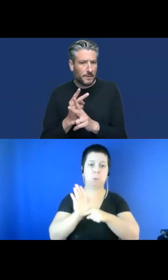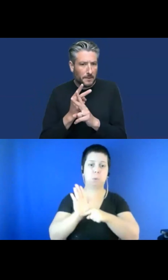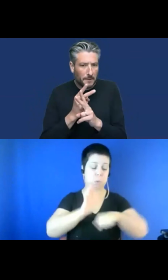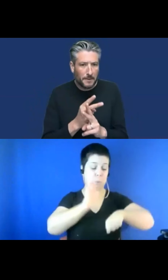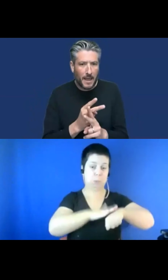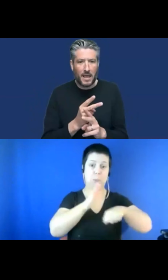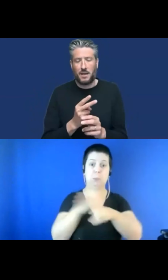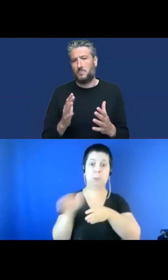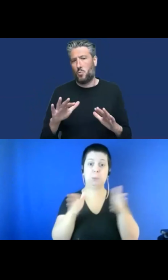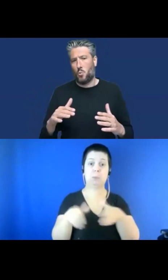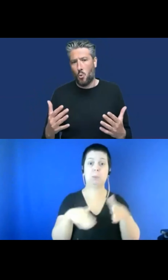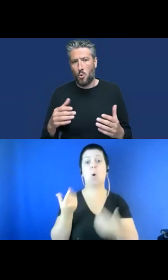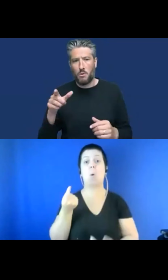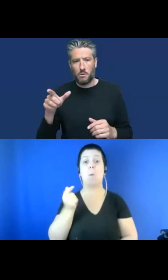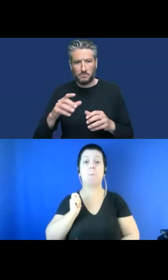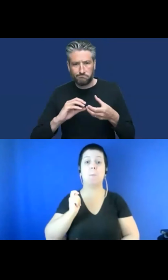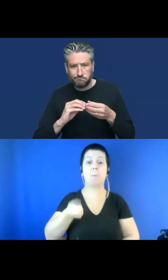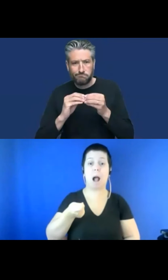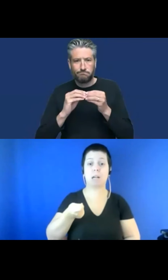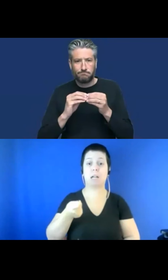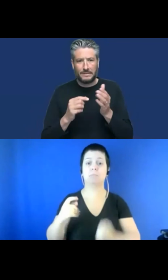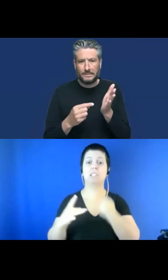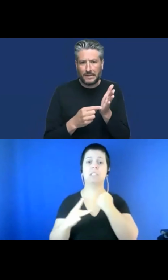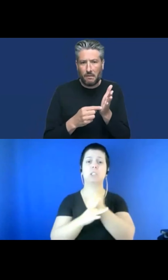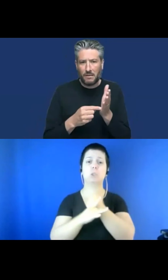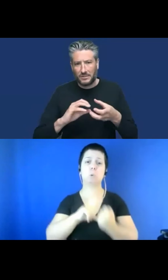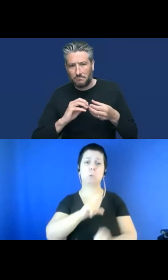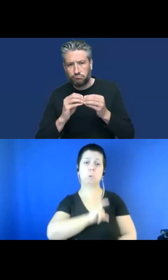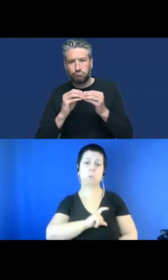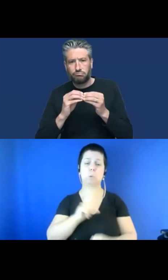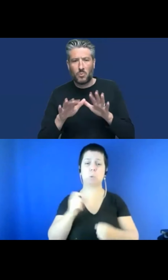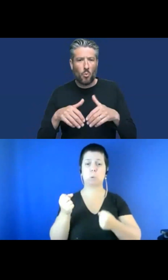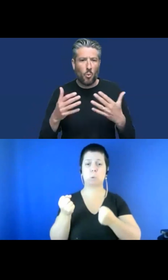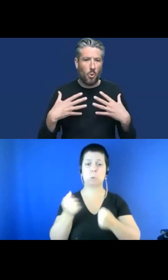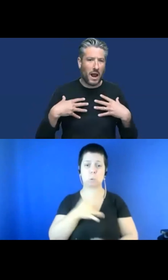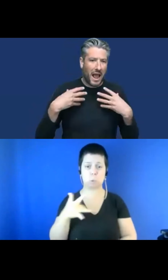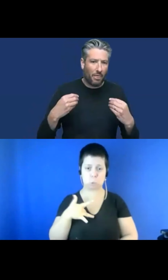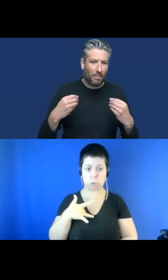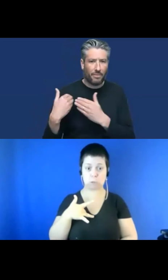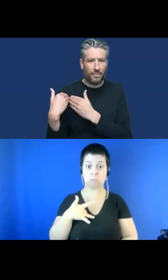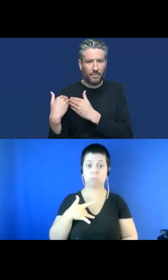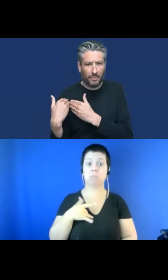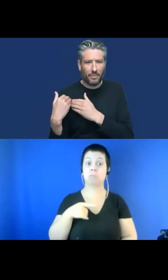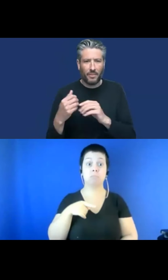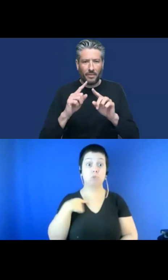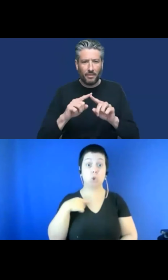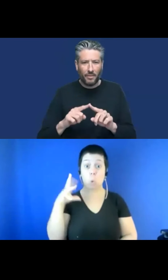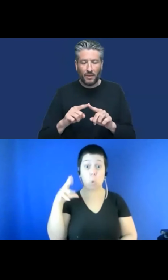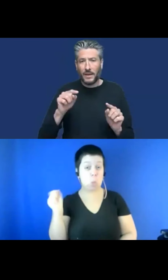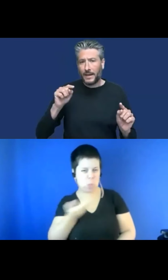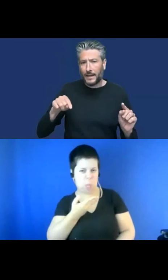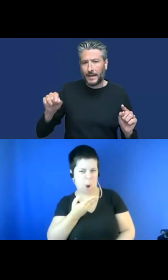pay for health insurance, or make policy. All of these people have great expectations on an assistive